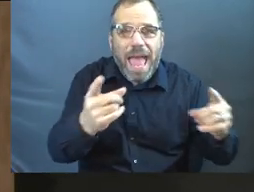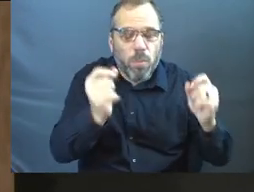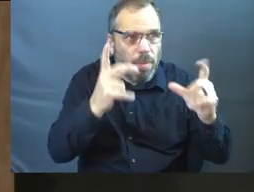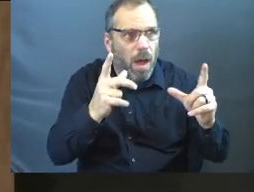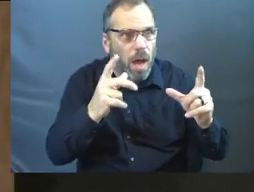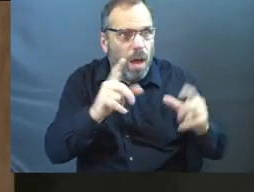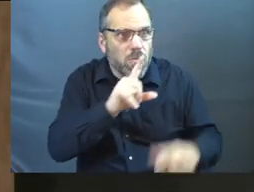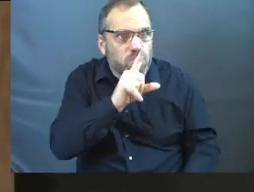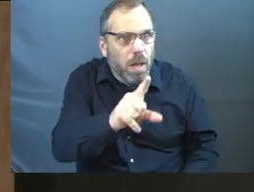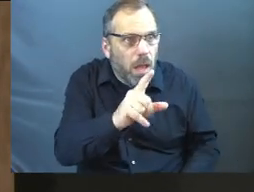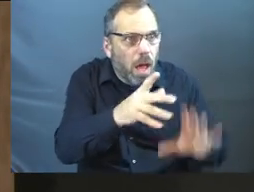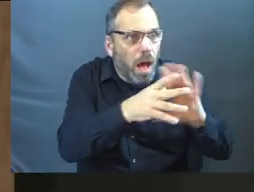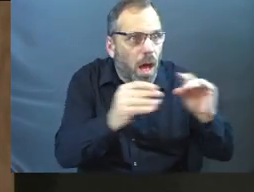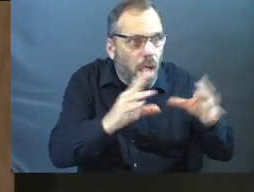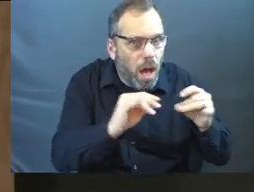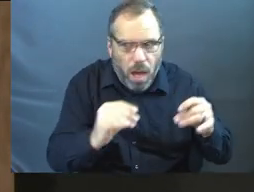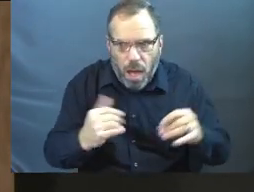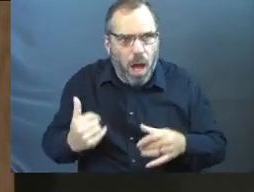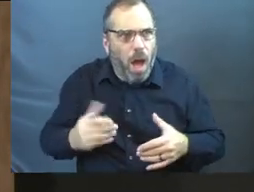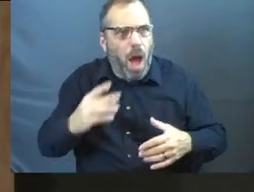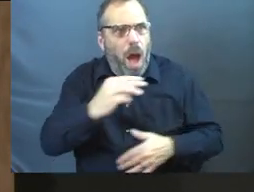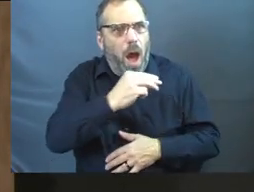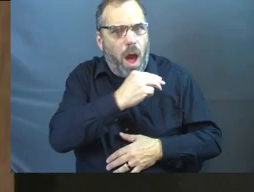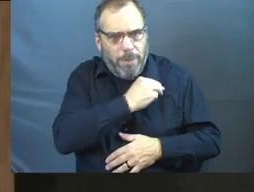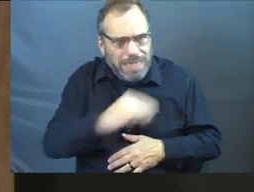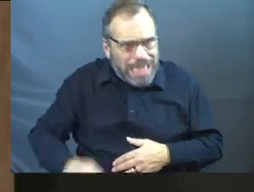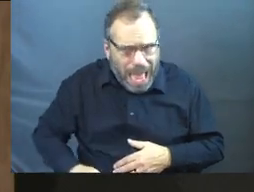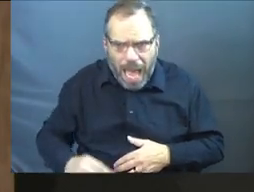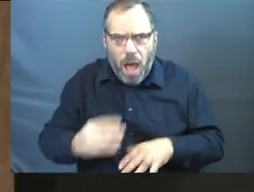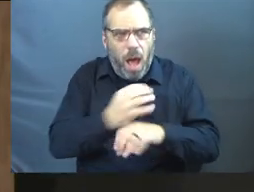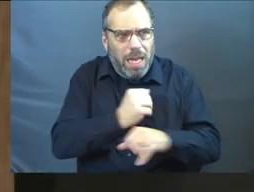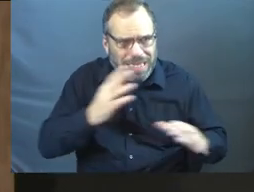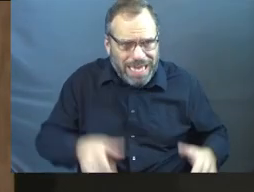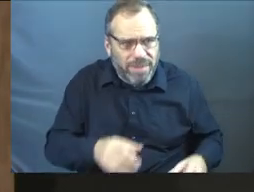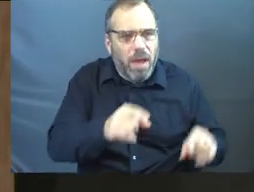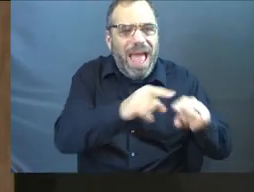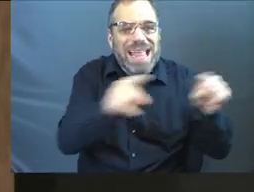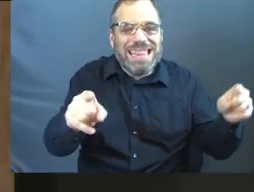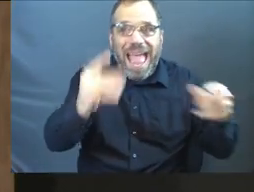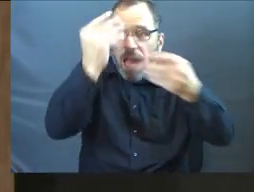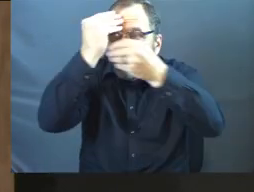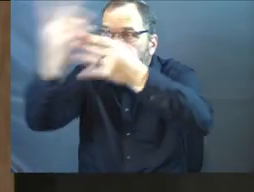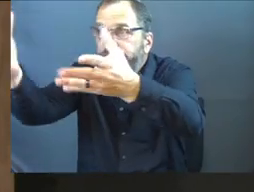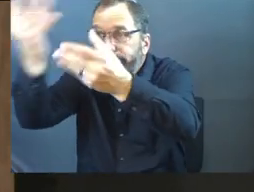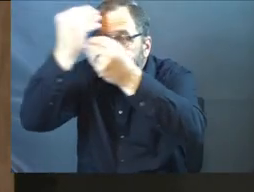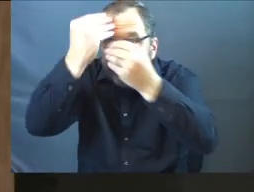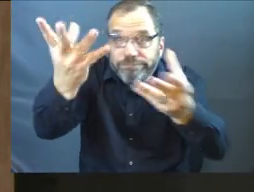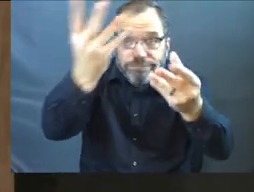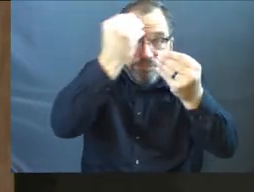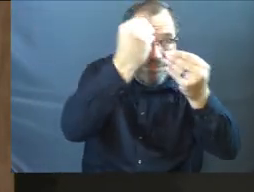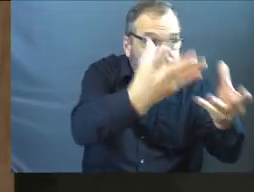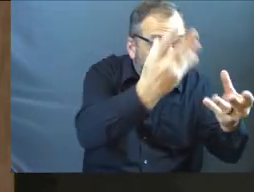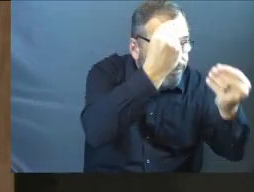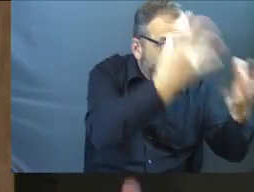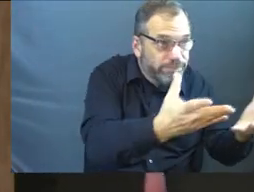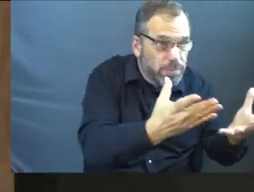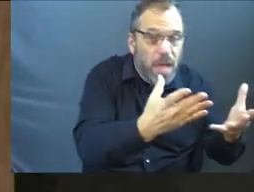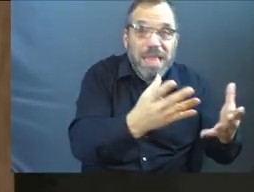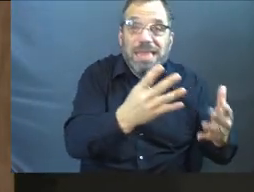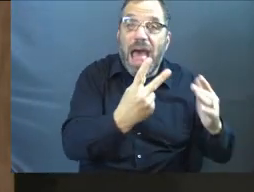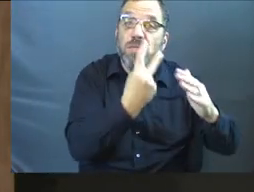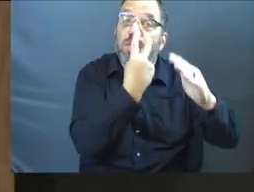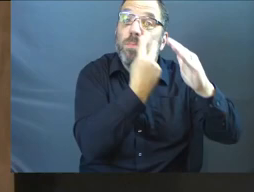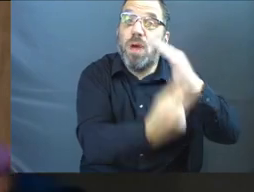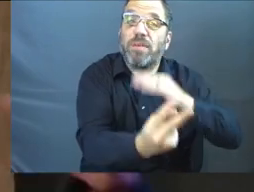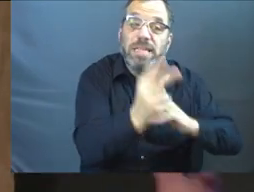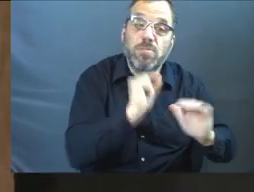were astonished. They were able to go and spread the news, let more people know, right, that the